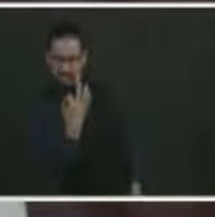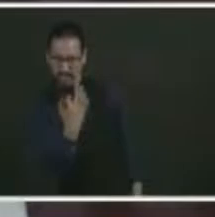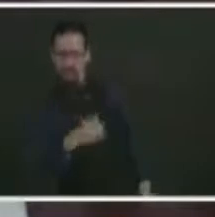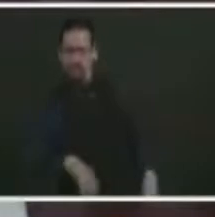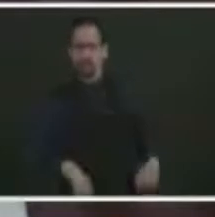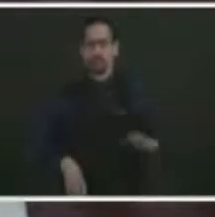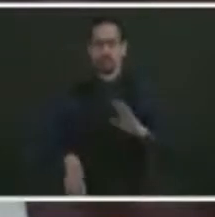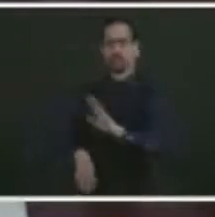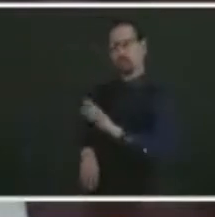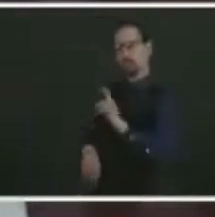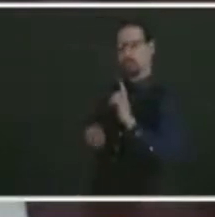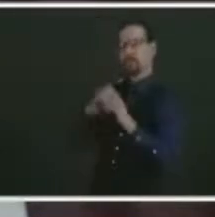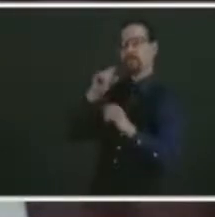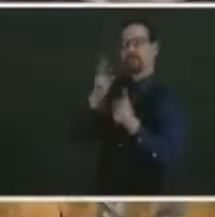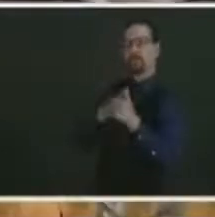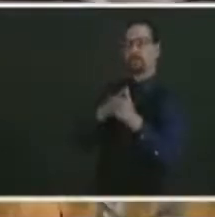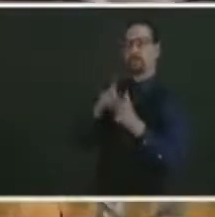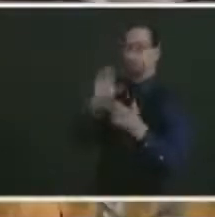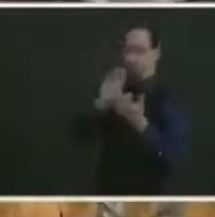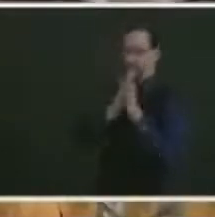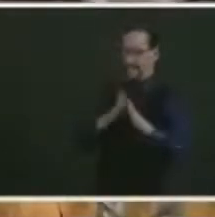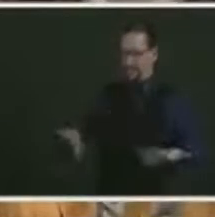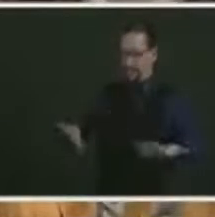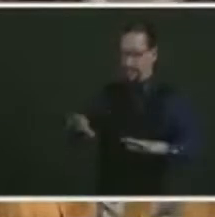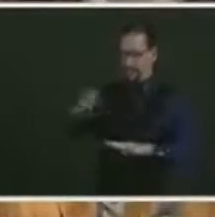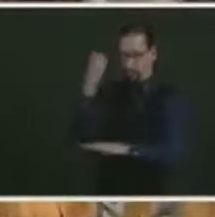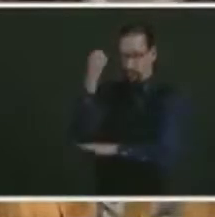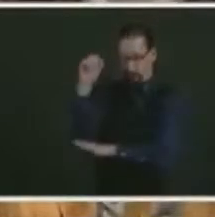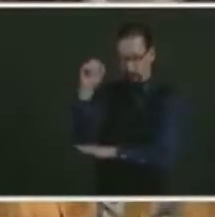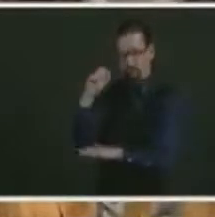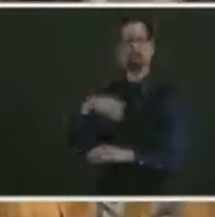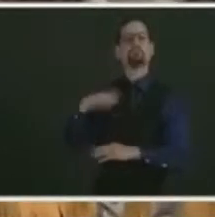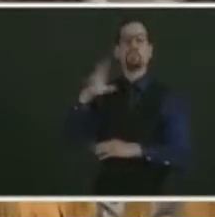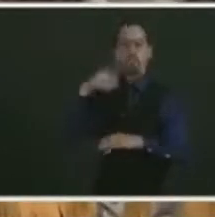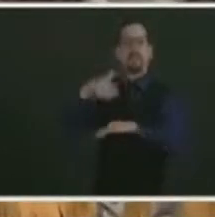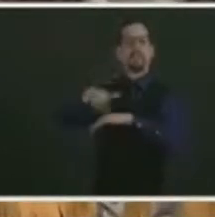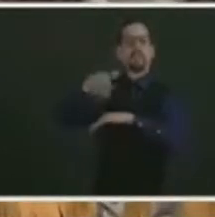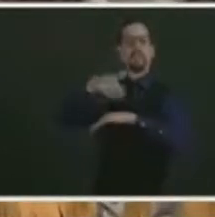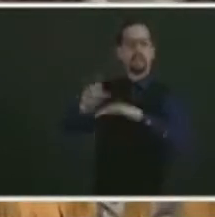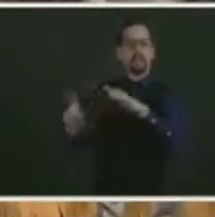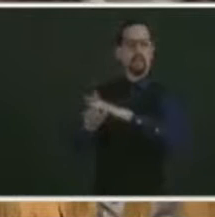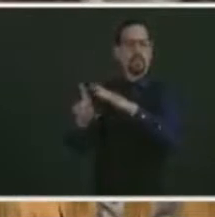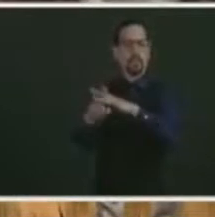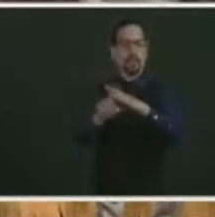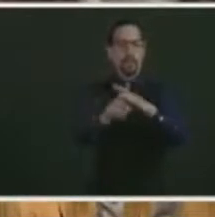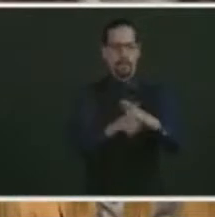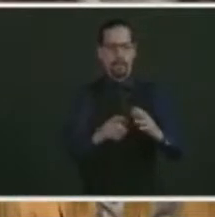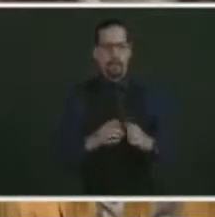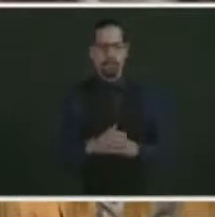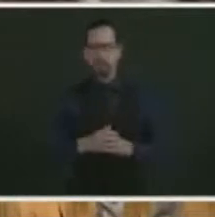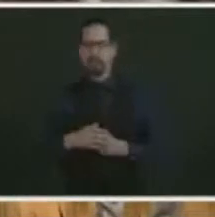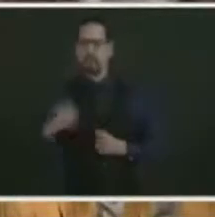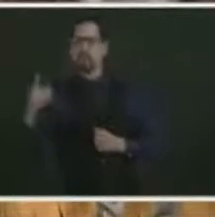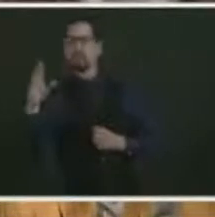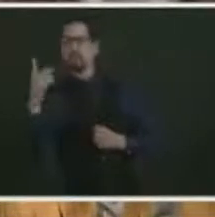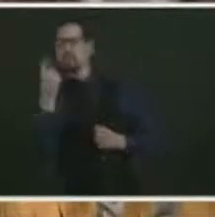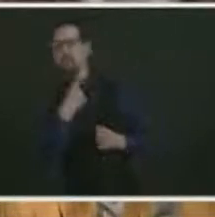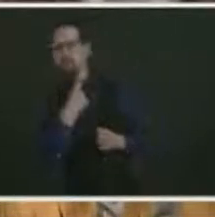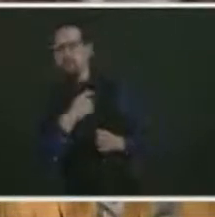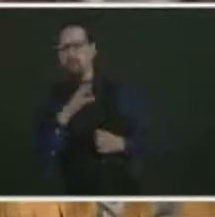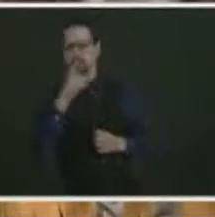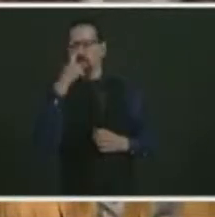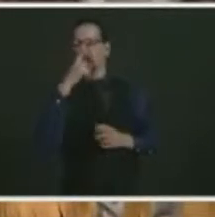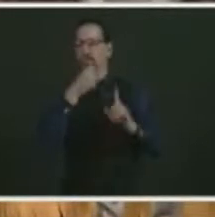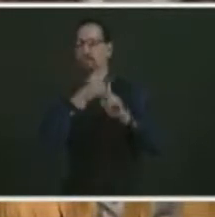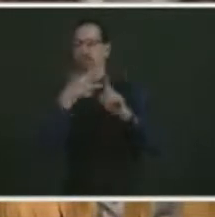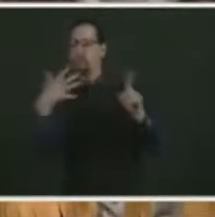about. Brett, can you kind of walk us through some details on what the